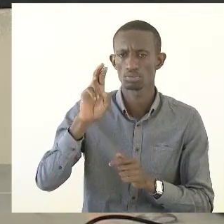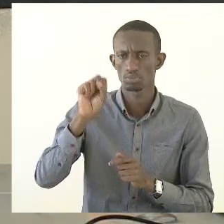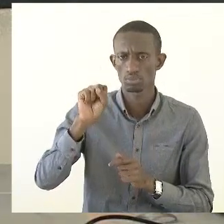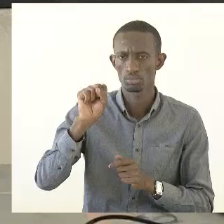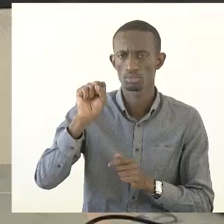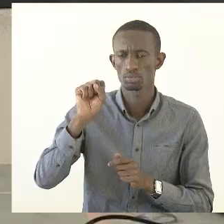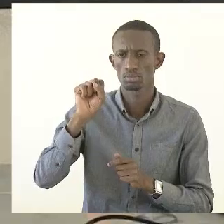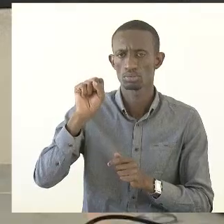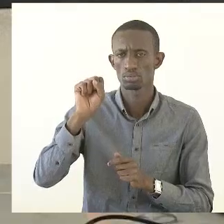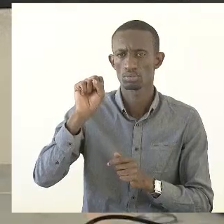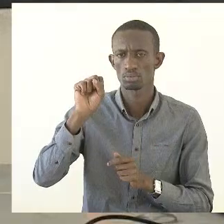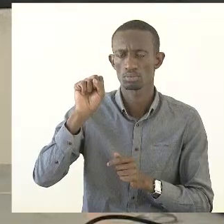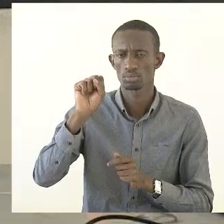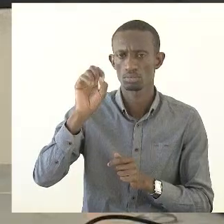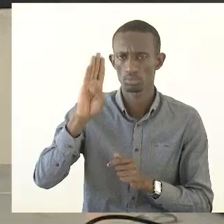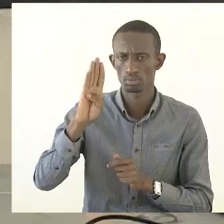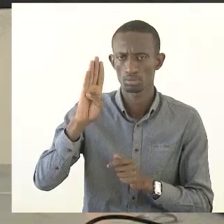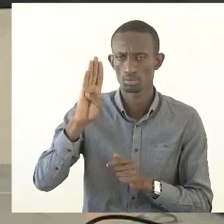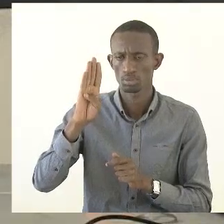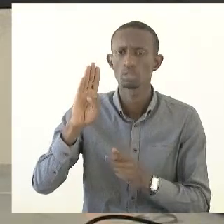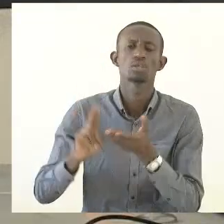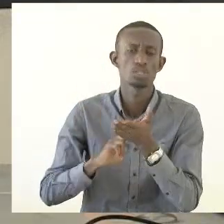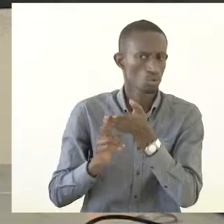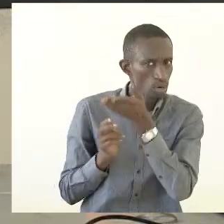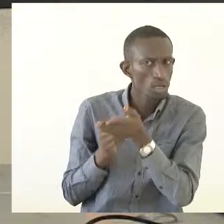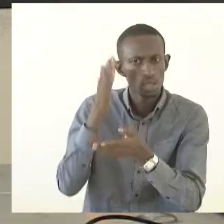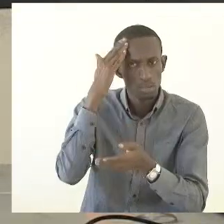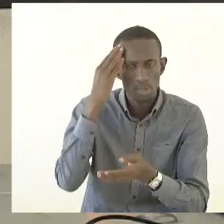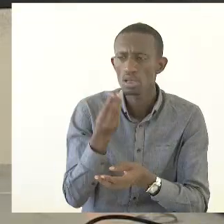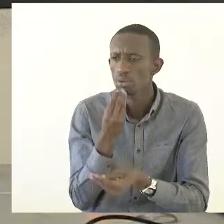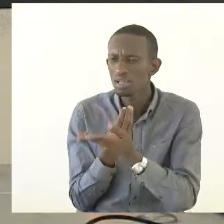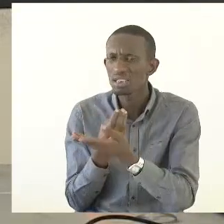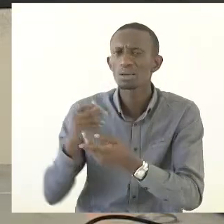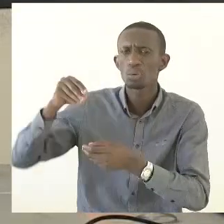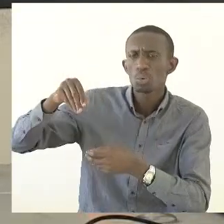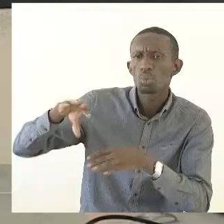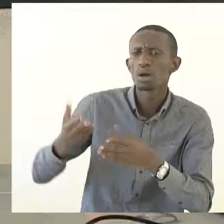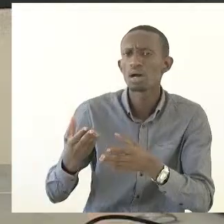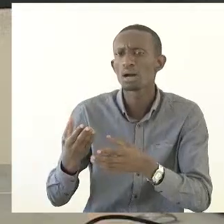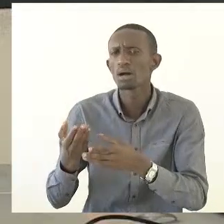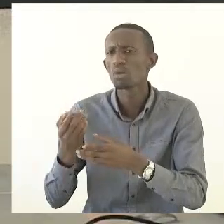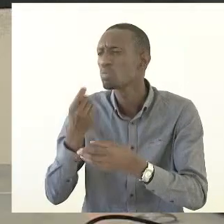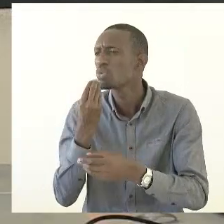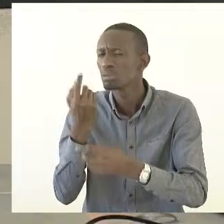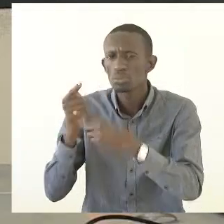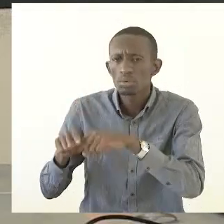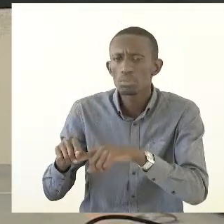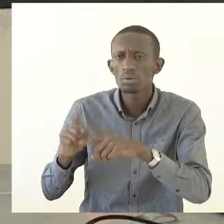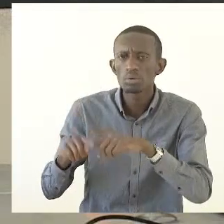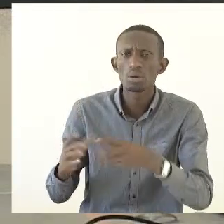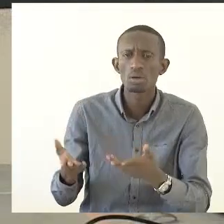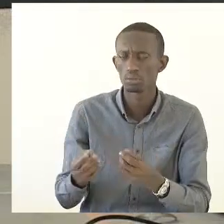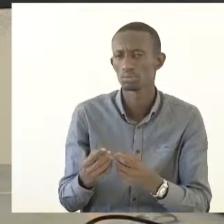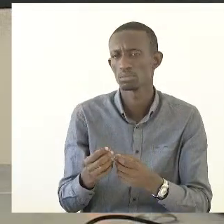see there is a certain amount or percentage of a particular starch in the food. You have ever seen in the